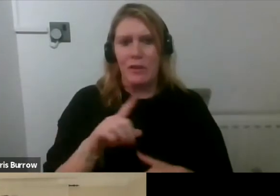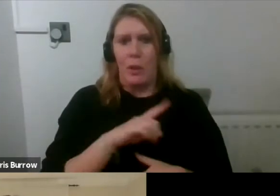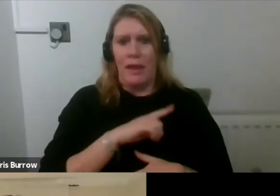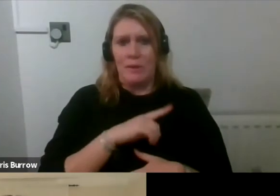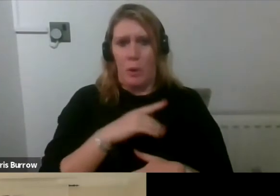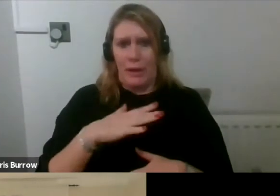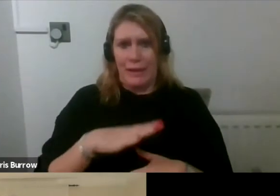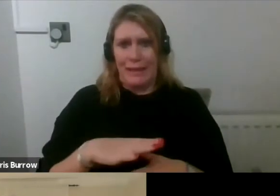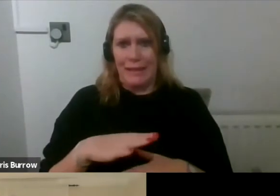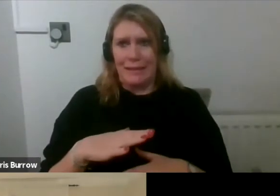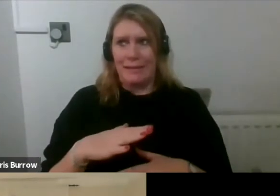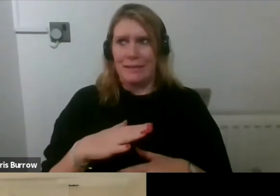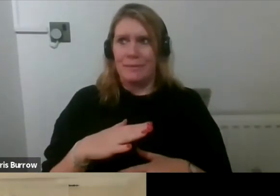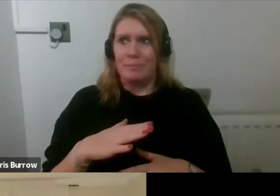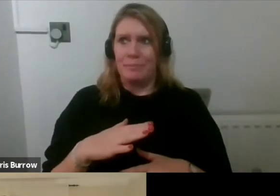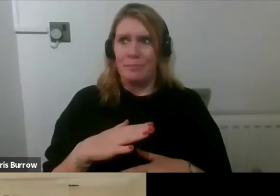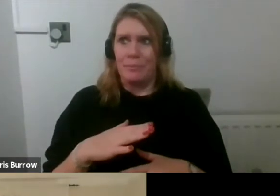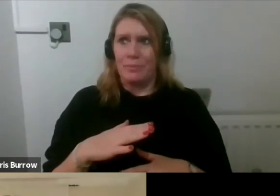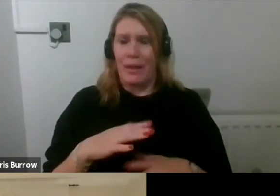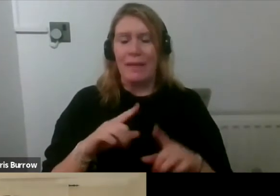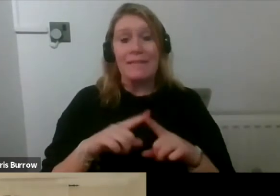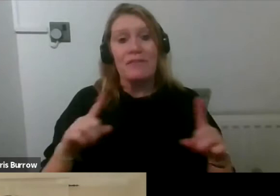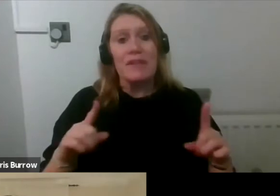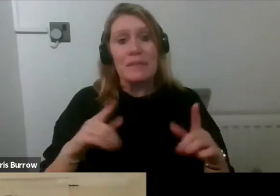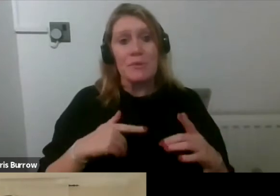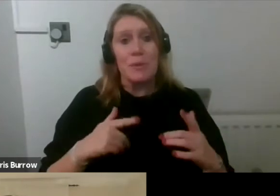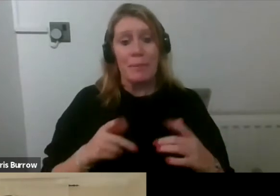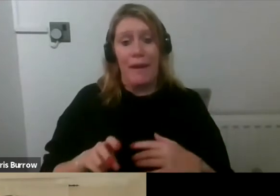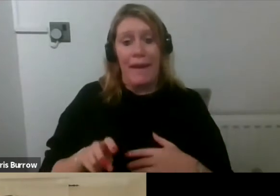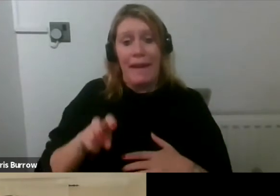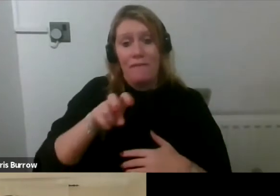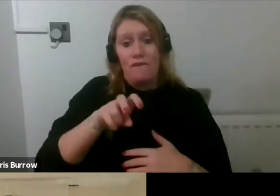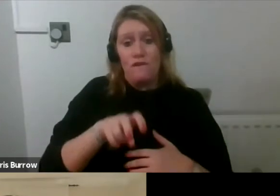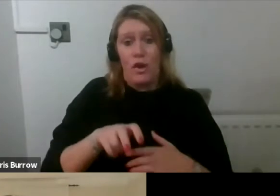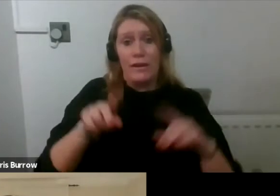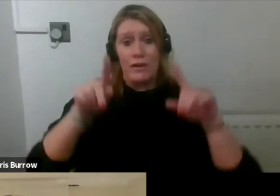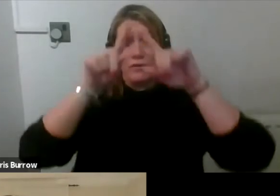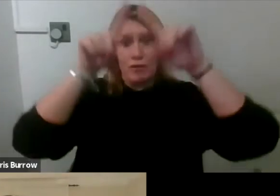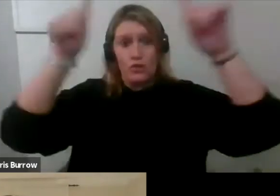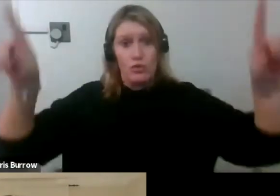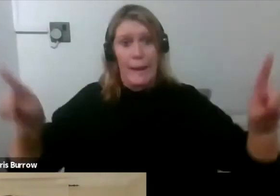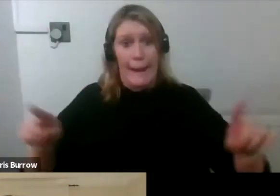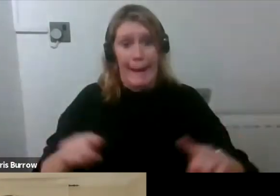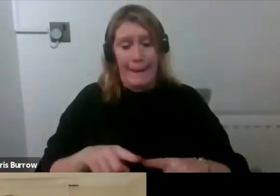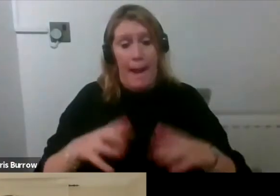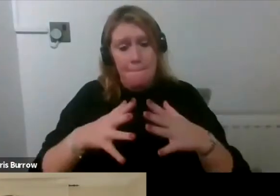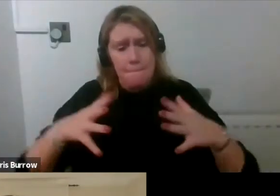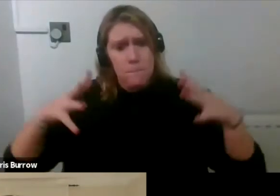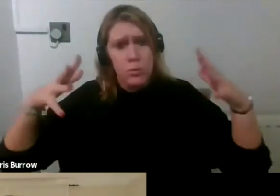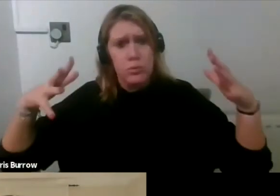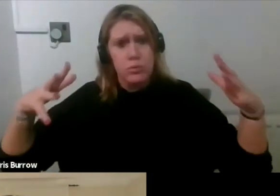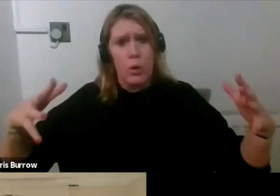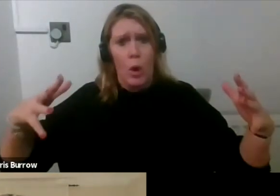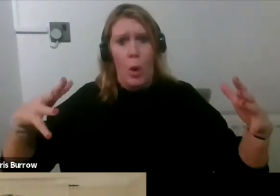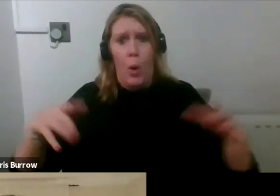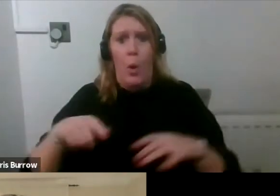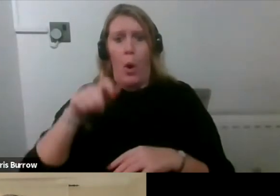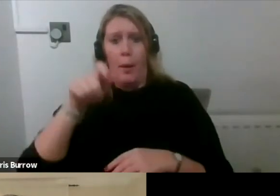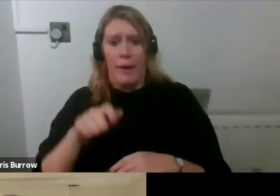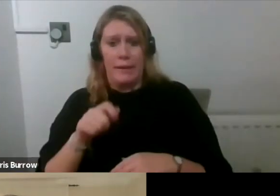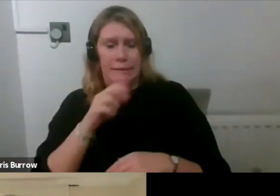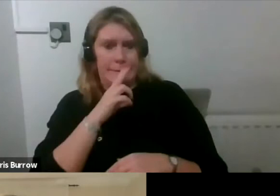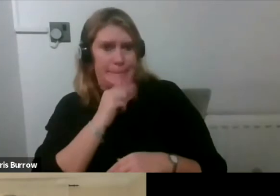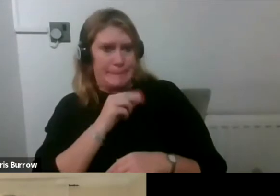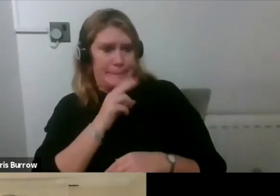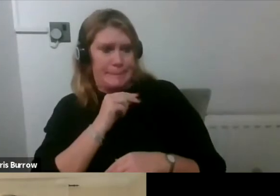at the front of a very big screen and having some audio description and having somebody kind of mumbling in compressed audio